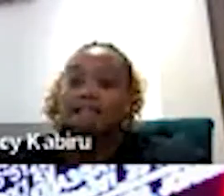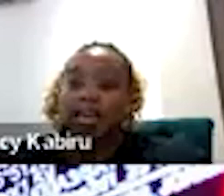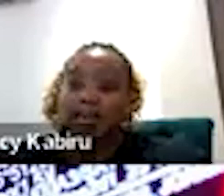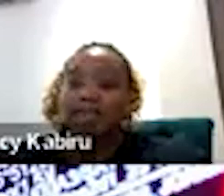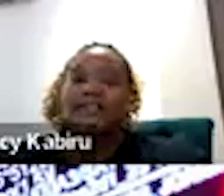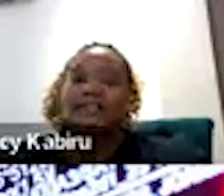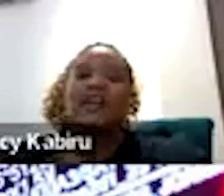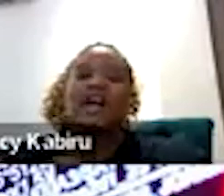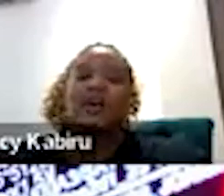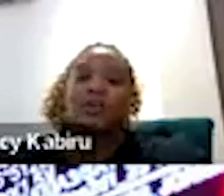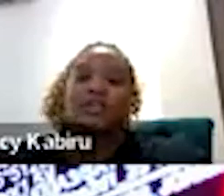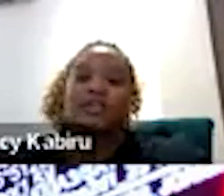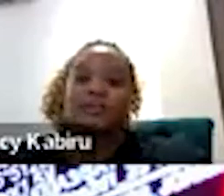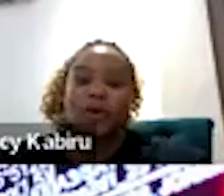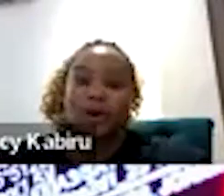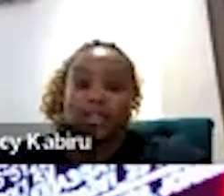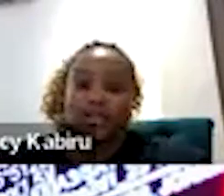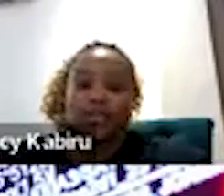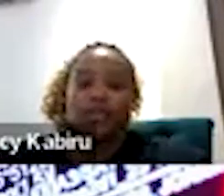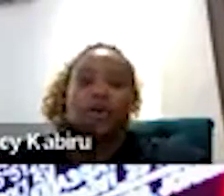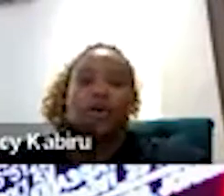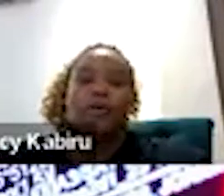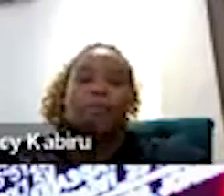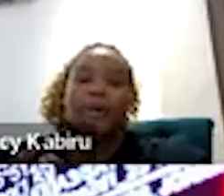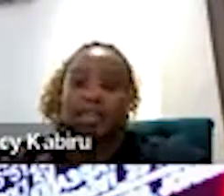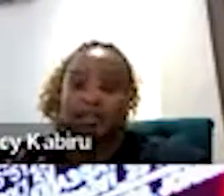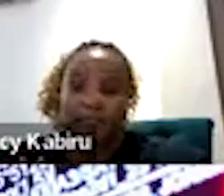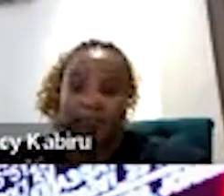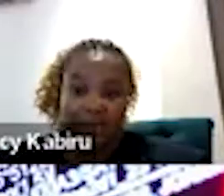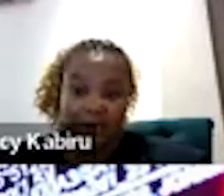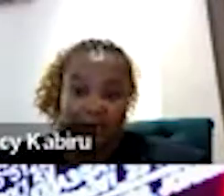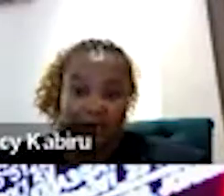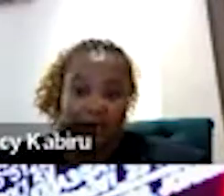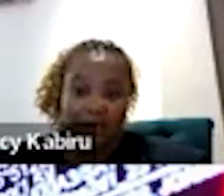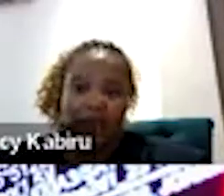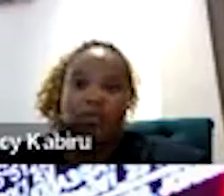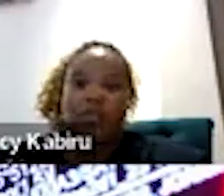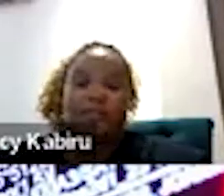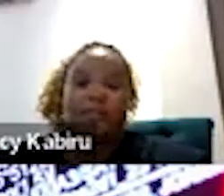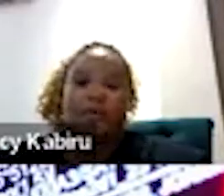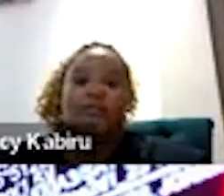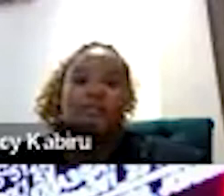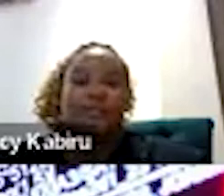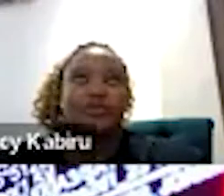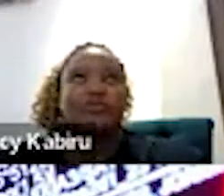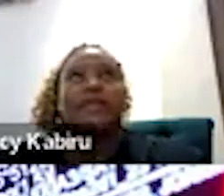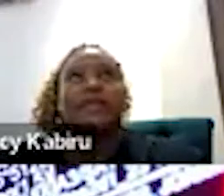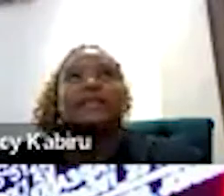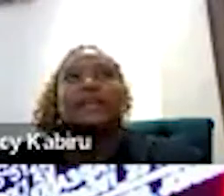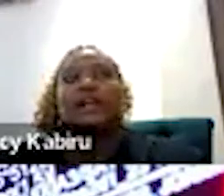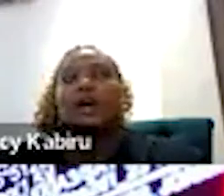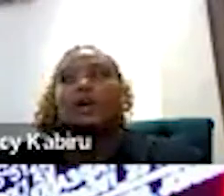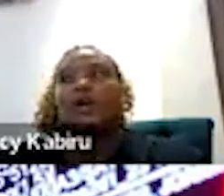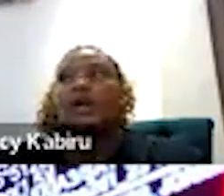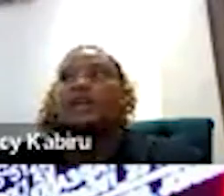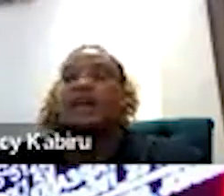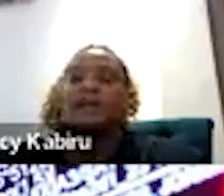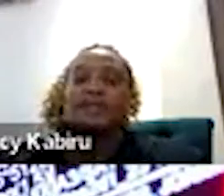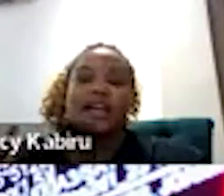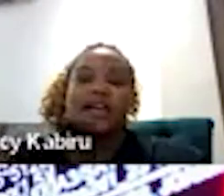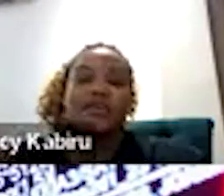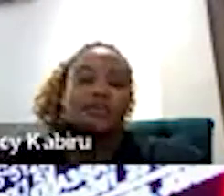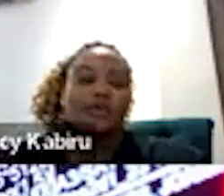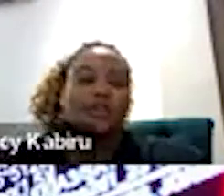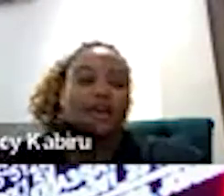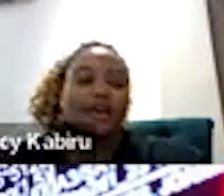and sometimes they struggle with responding to medical. So there are people who've come to me and said, oh,